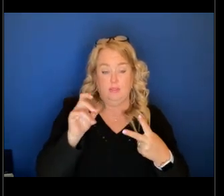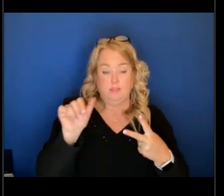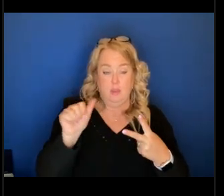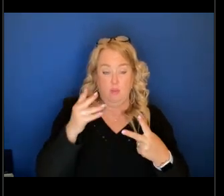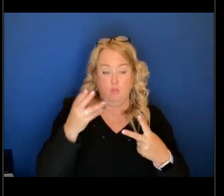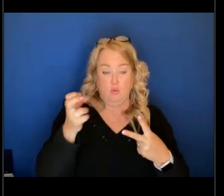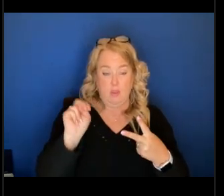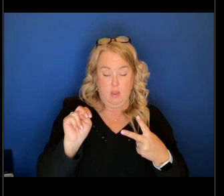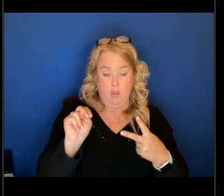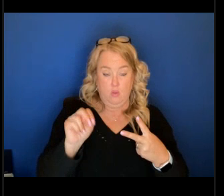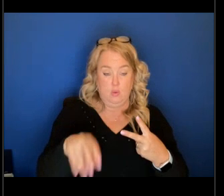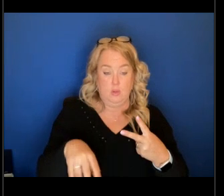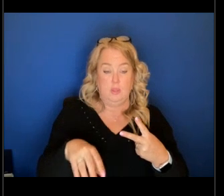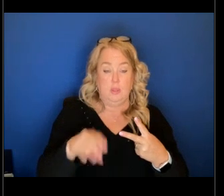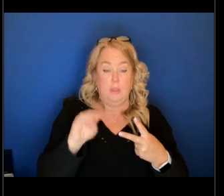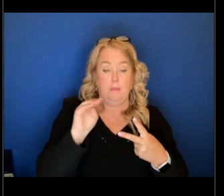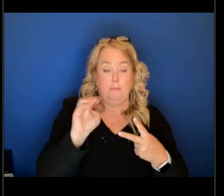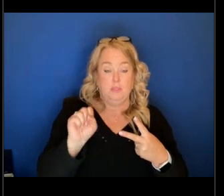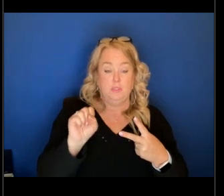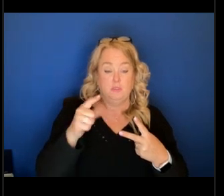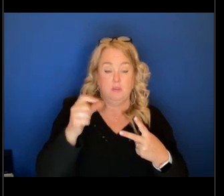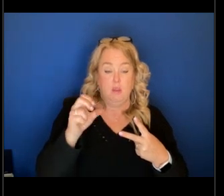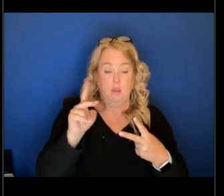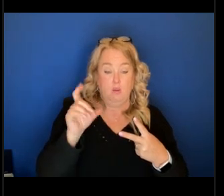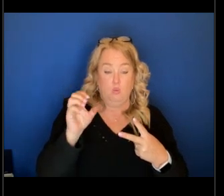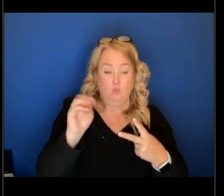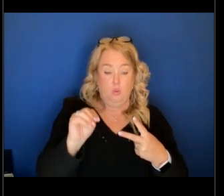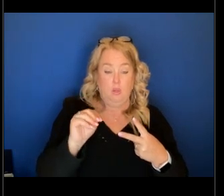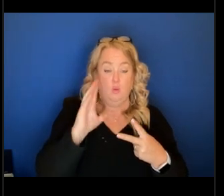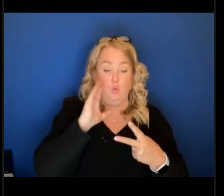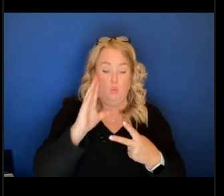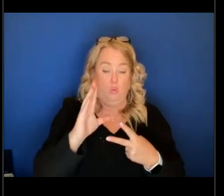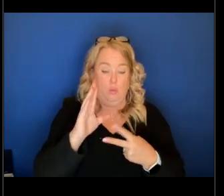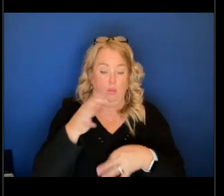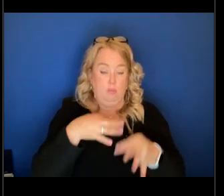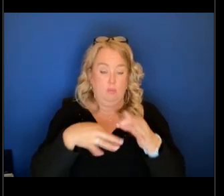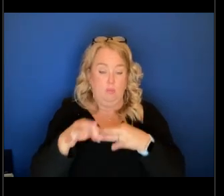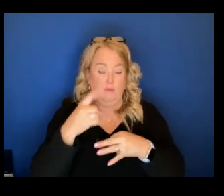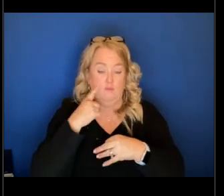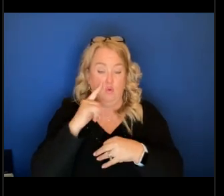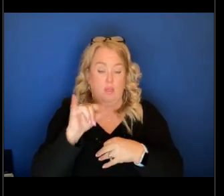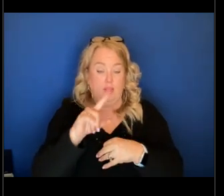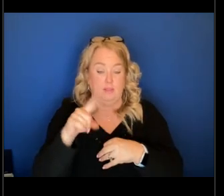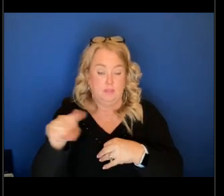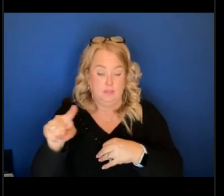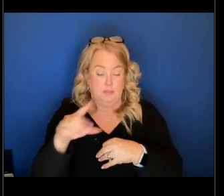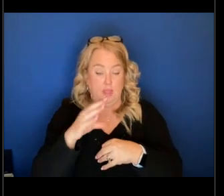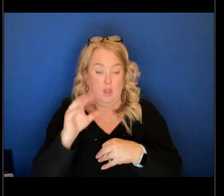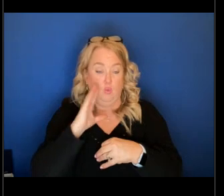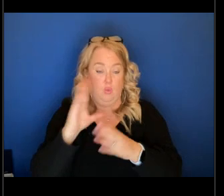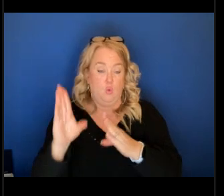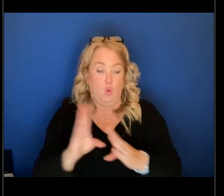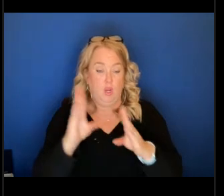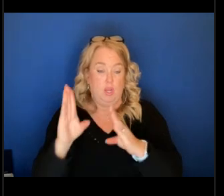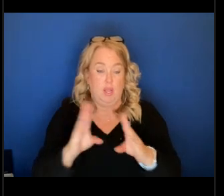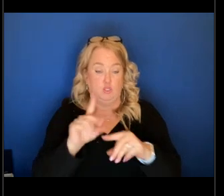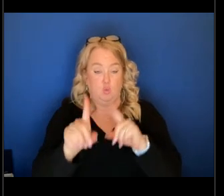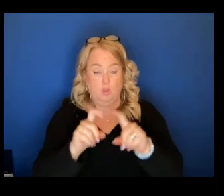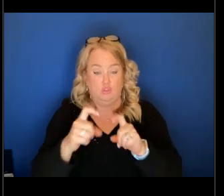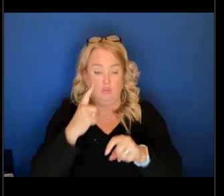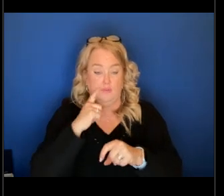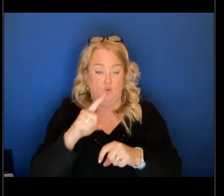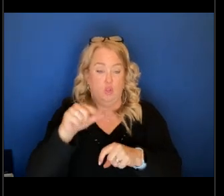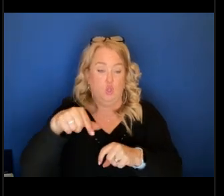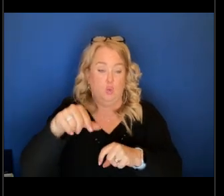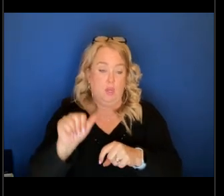Ms. Jean Godwin will be standing in for Liz Dyson and will organize your questions for the question and answer